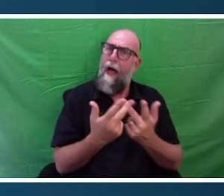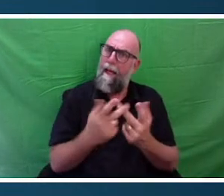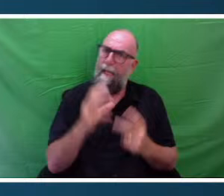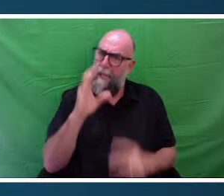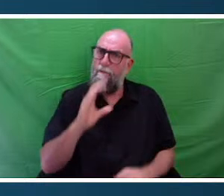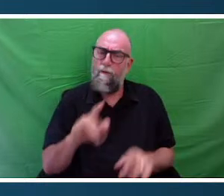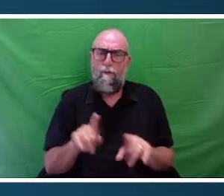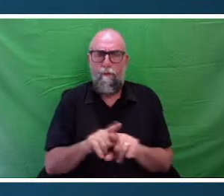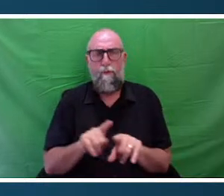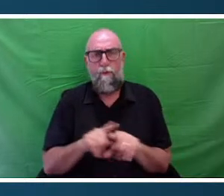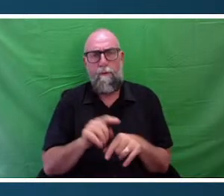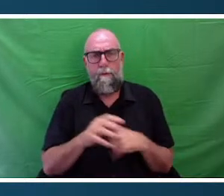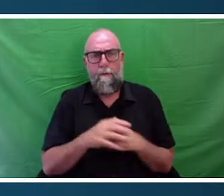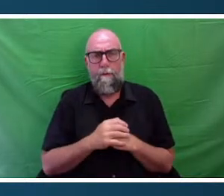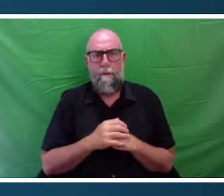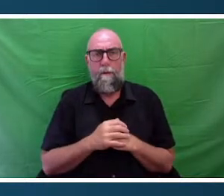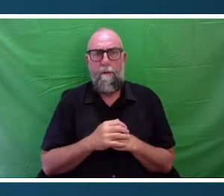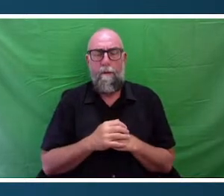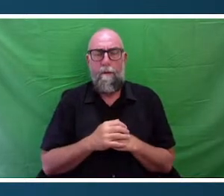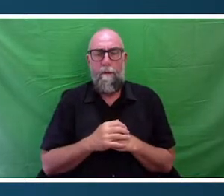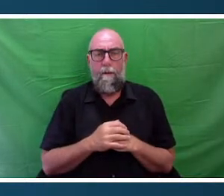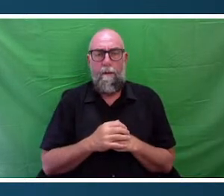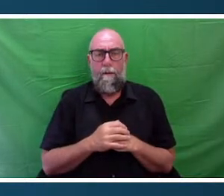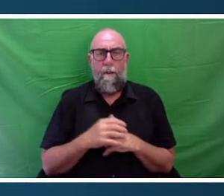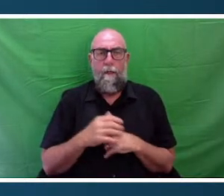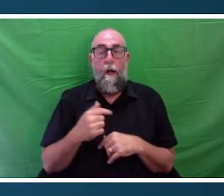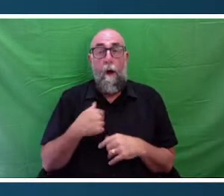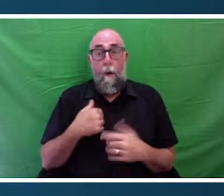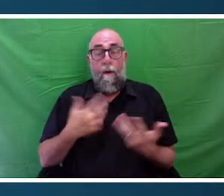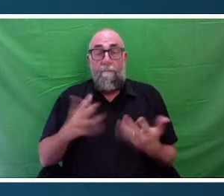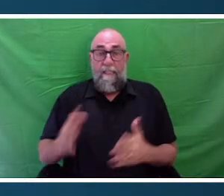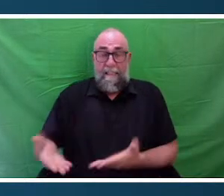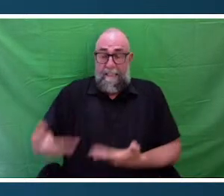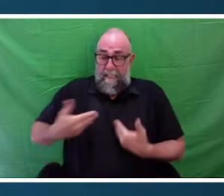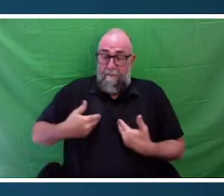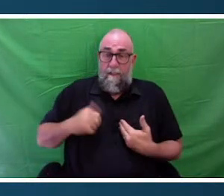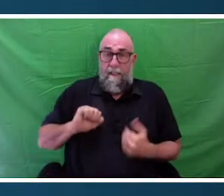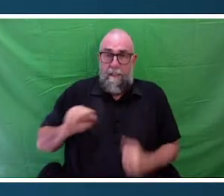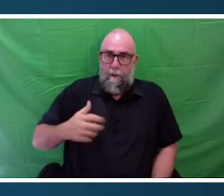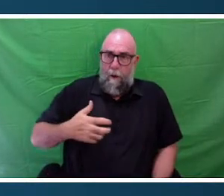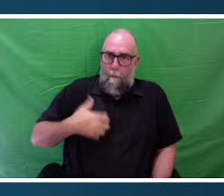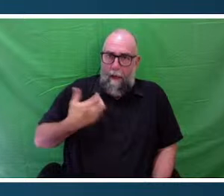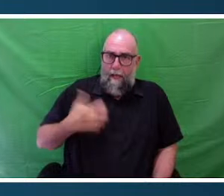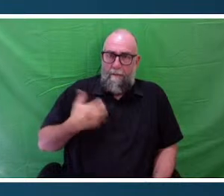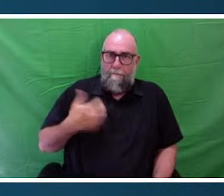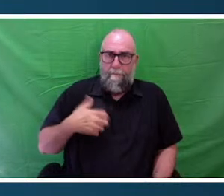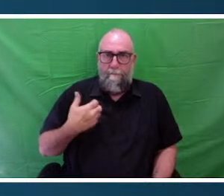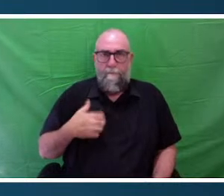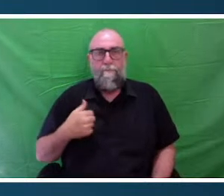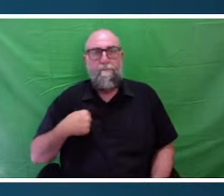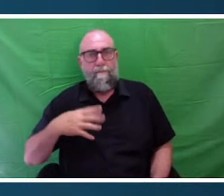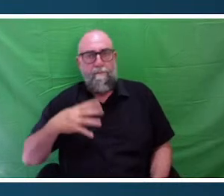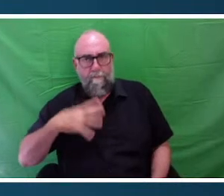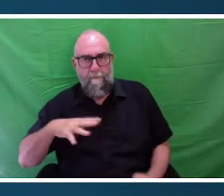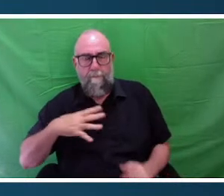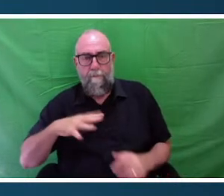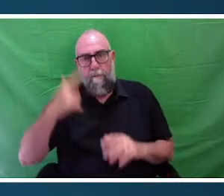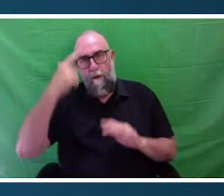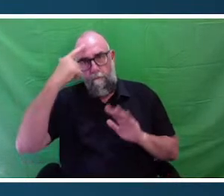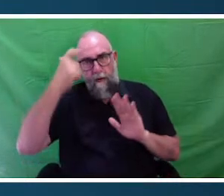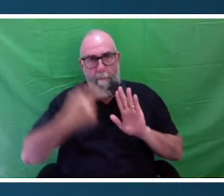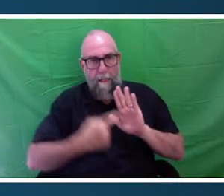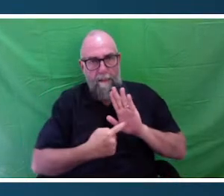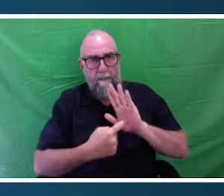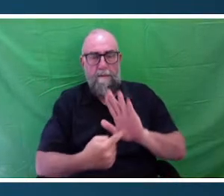and concern and complaints from the workers that we receive in our data set, we want to recommend measures to address